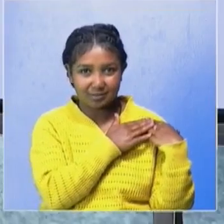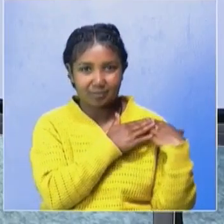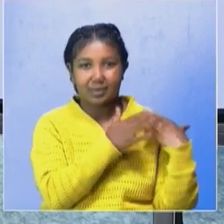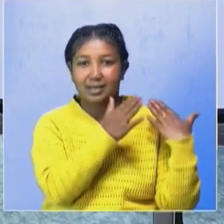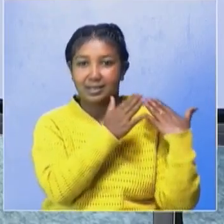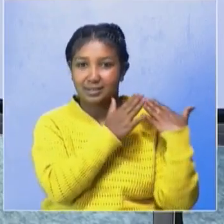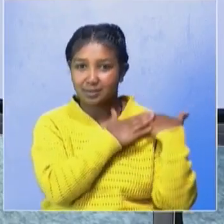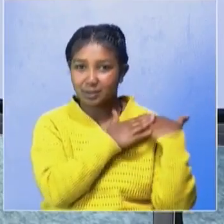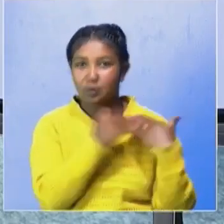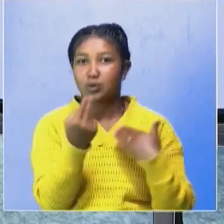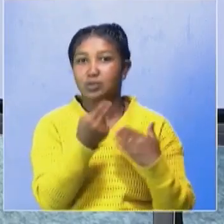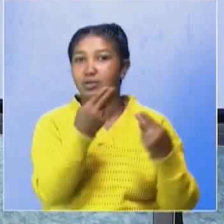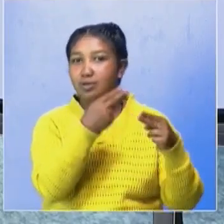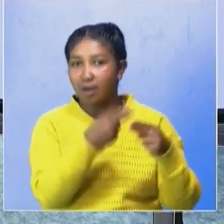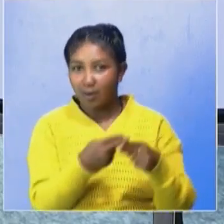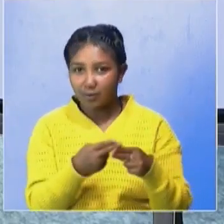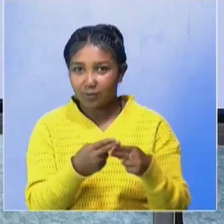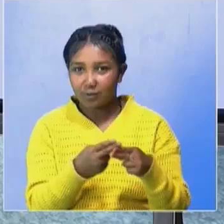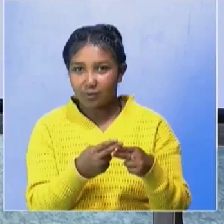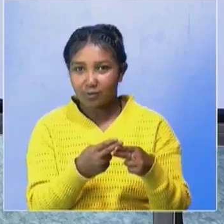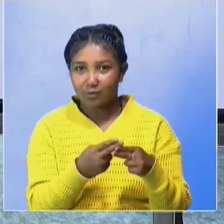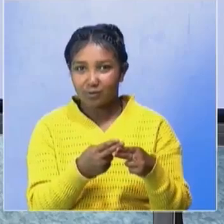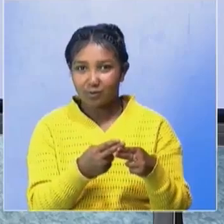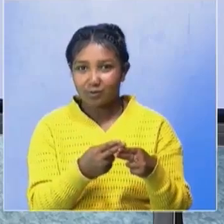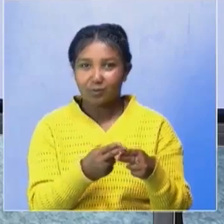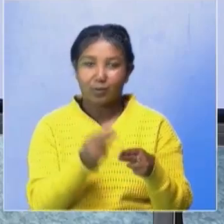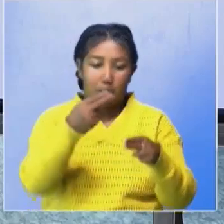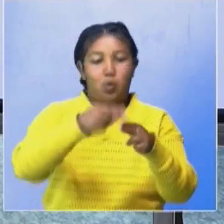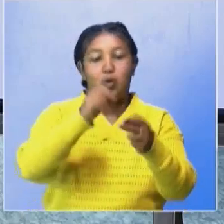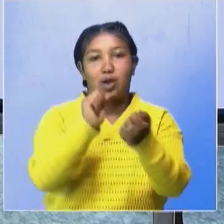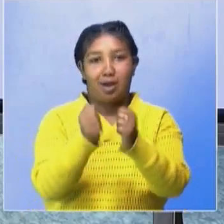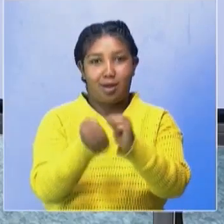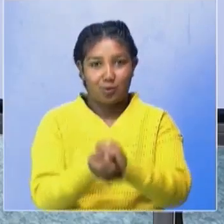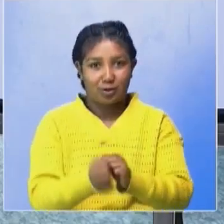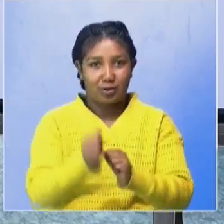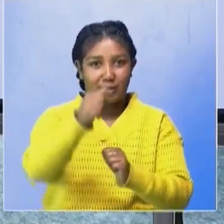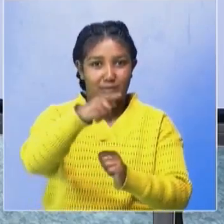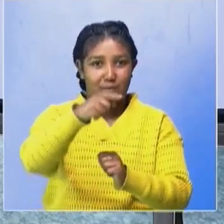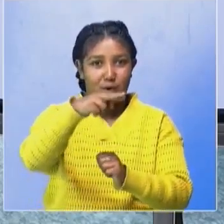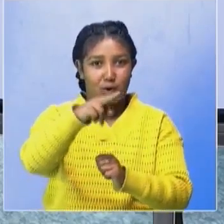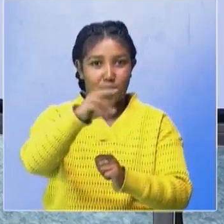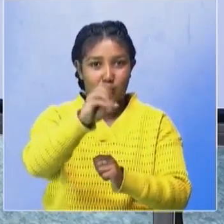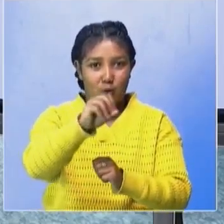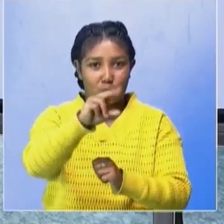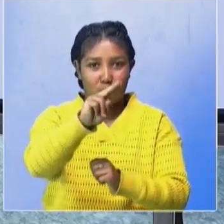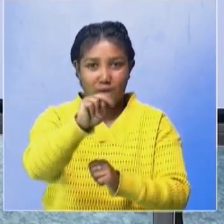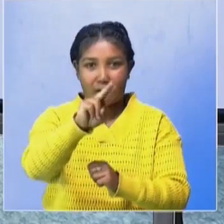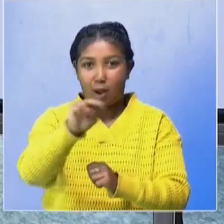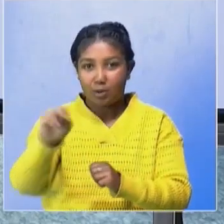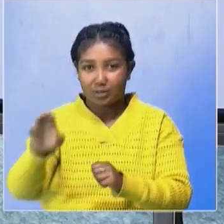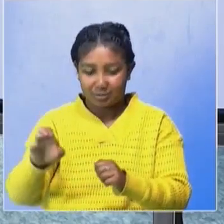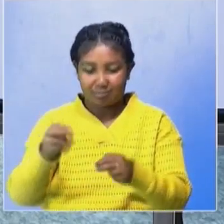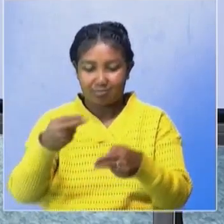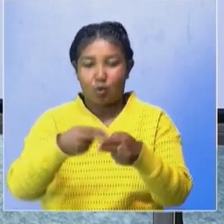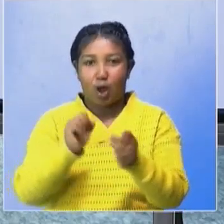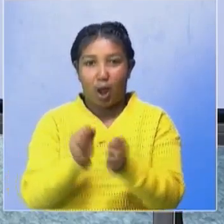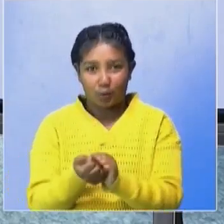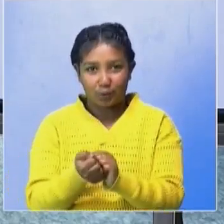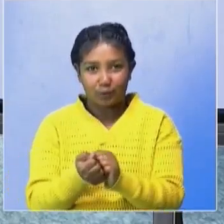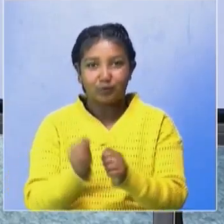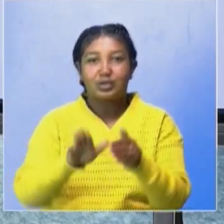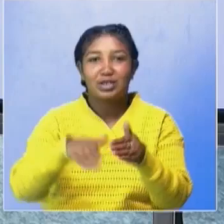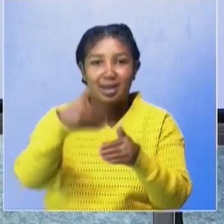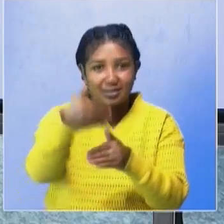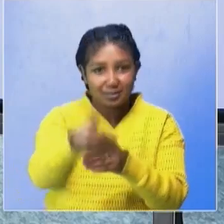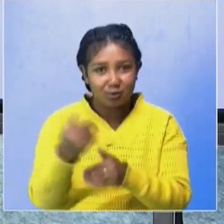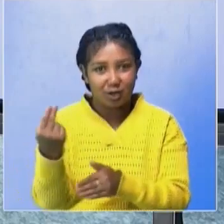Here is we can use noun, also pronoun, different pronoun. So in the next, we can